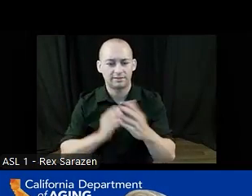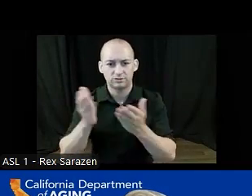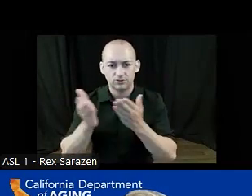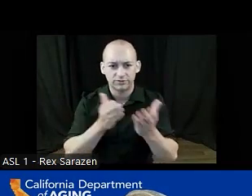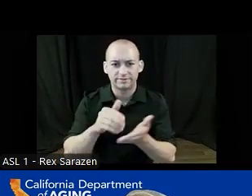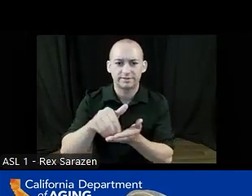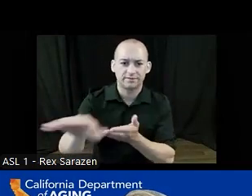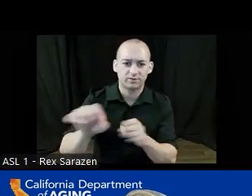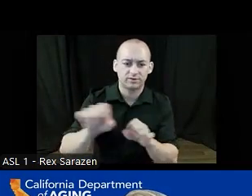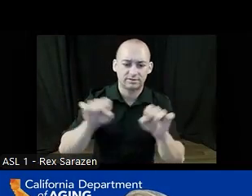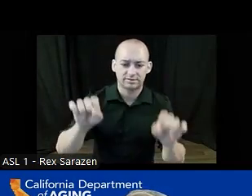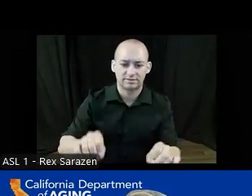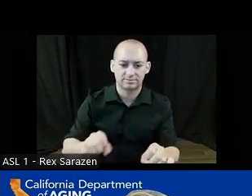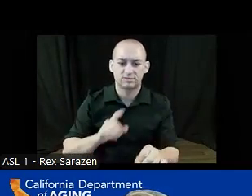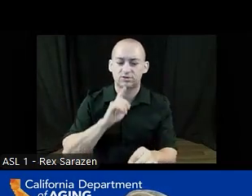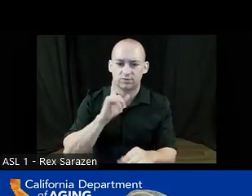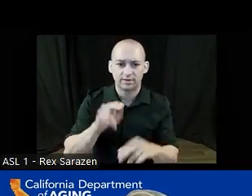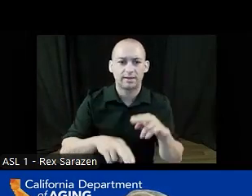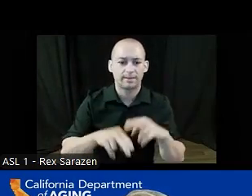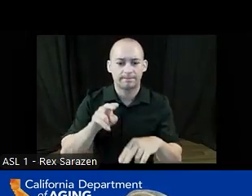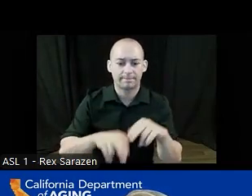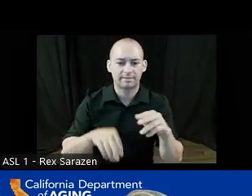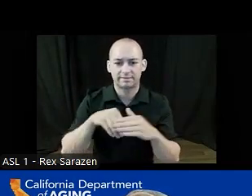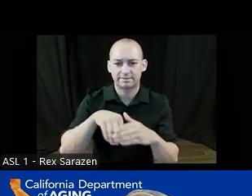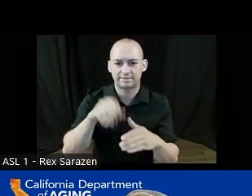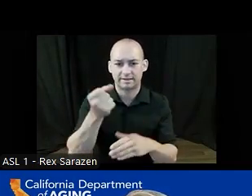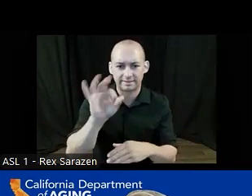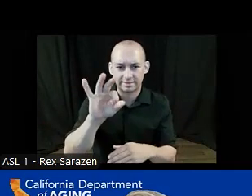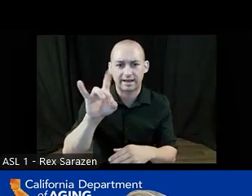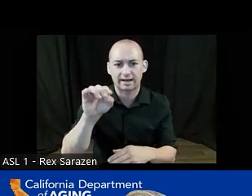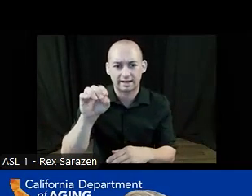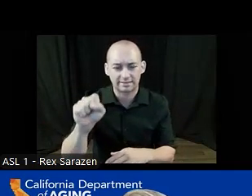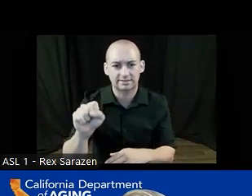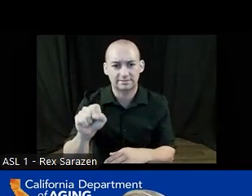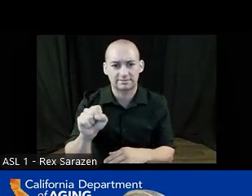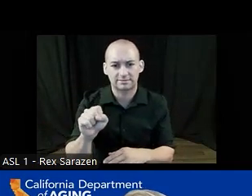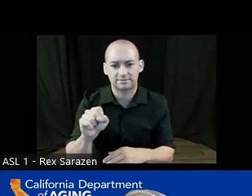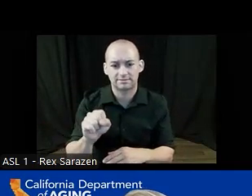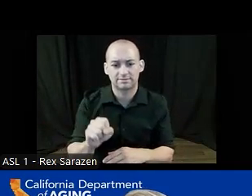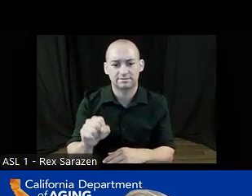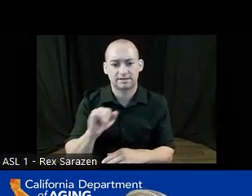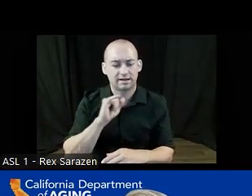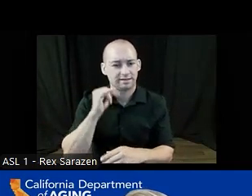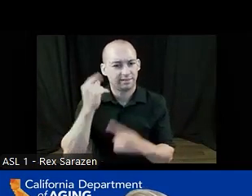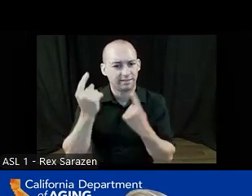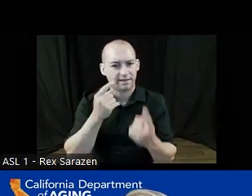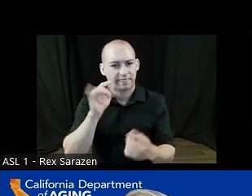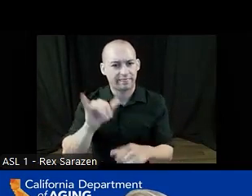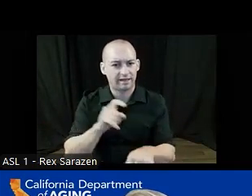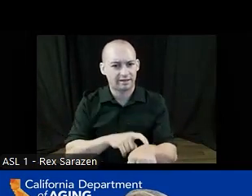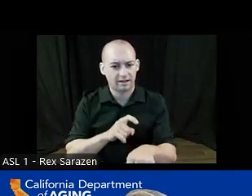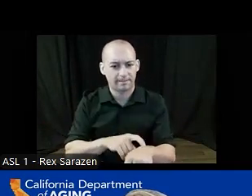was built starting around the 1980s and formed around then. So I don't think at that time there was